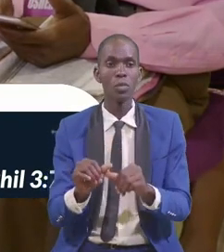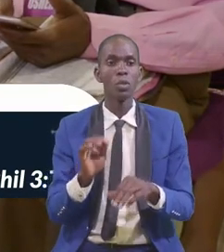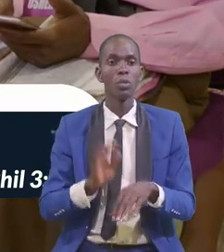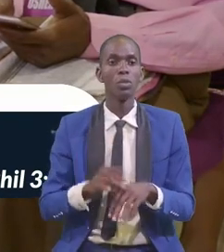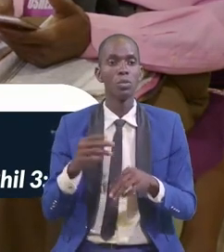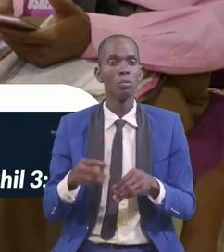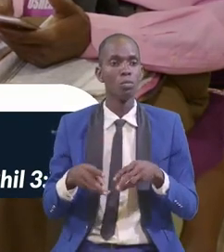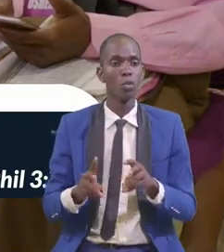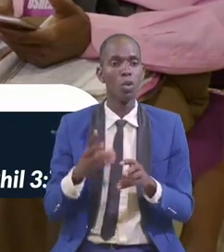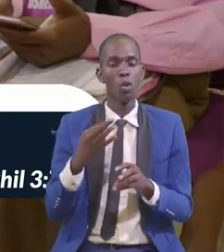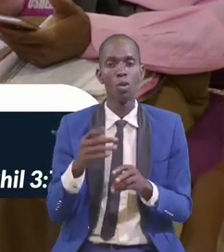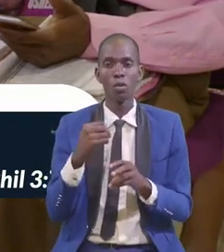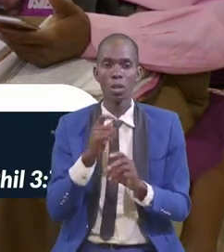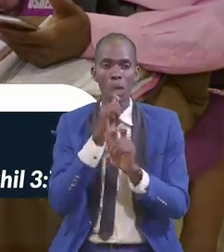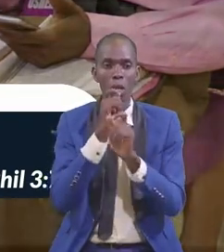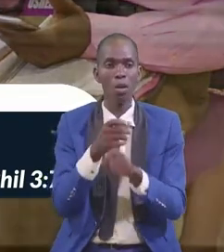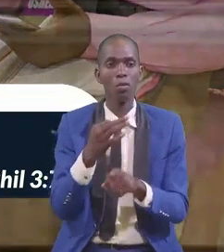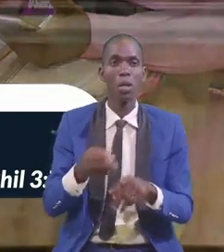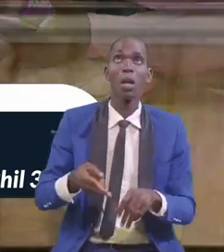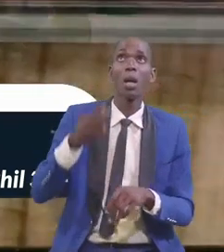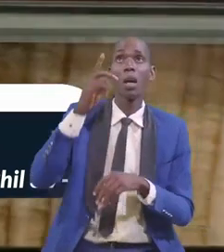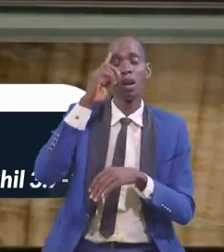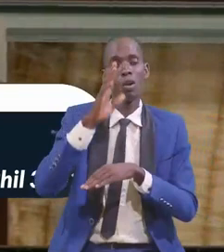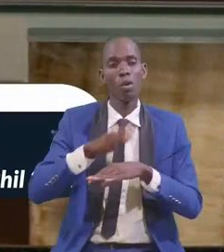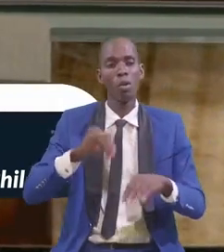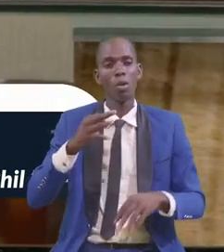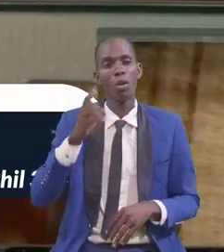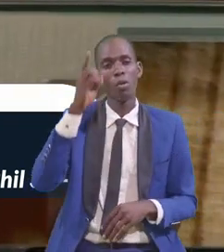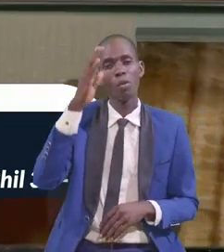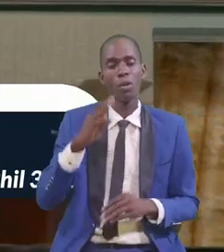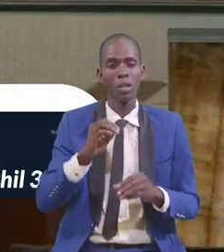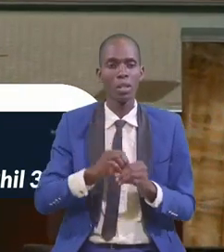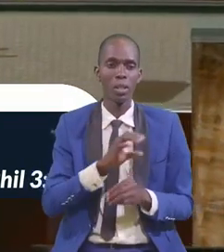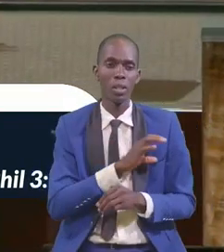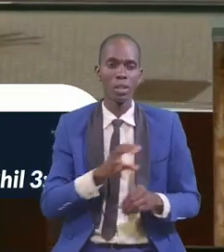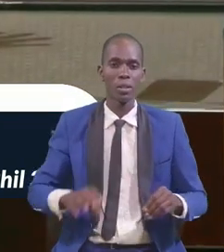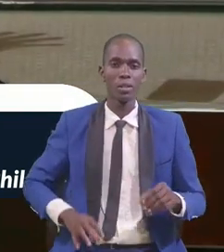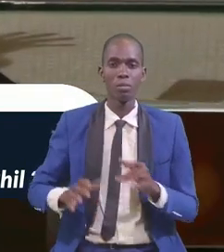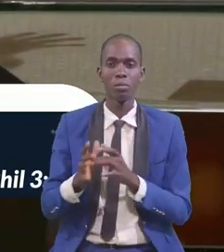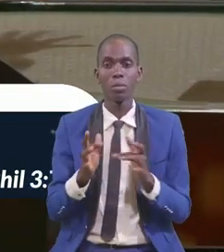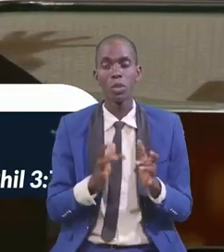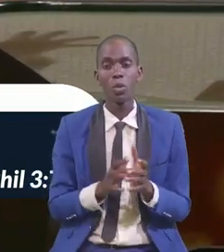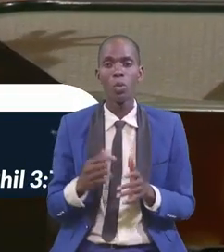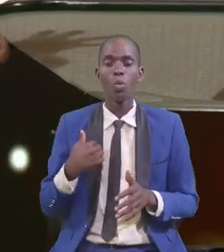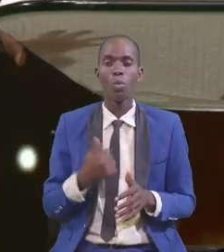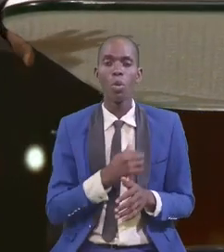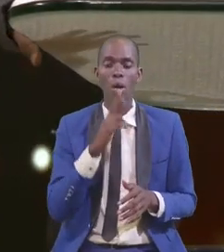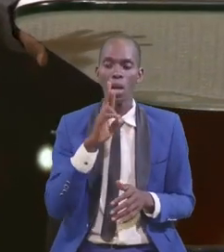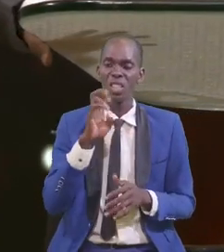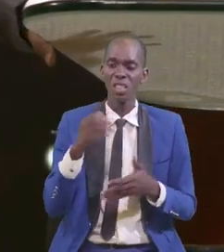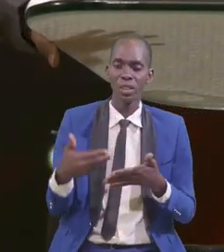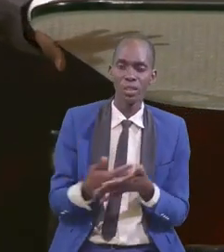the prize of the high calling of God in Christ Jesus. We're renewing